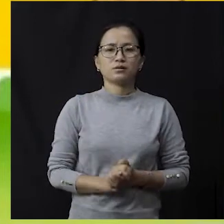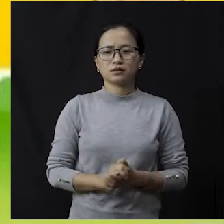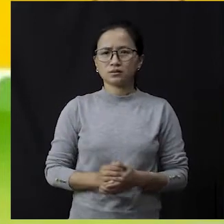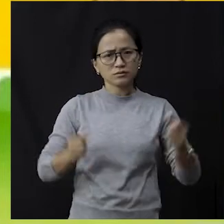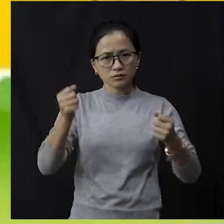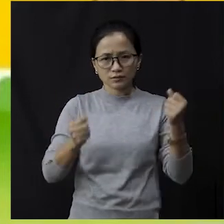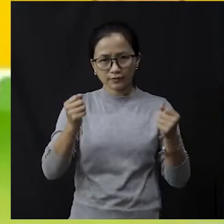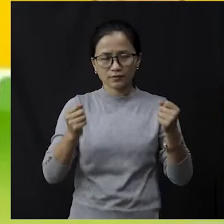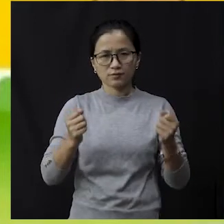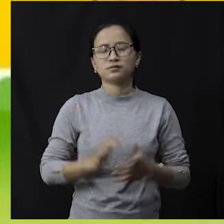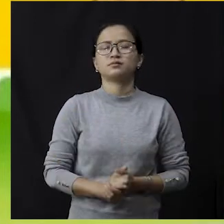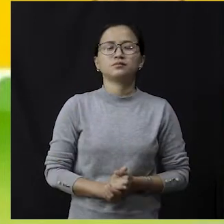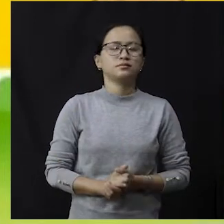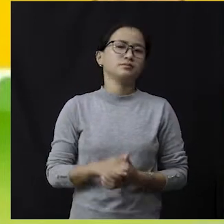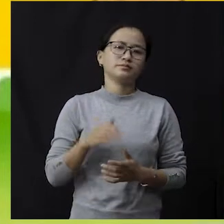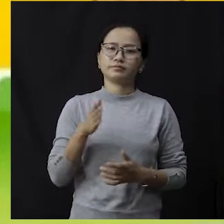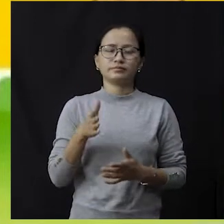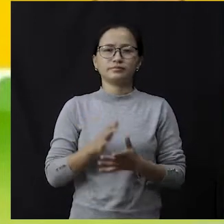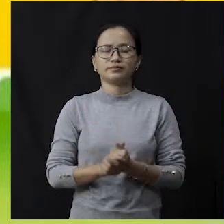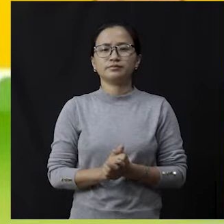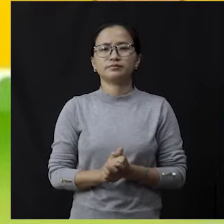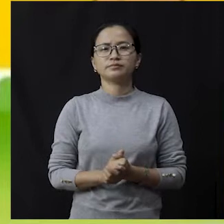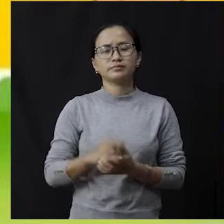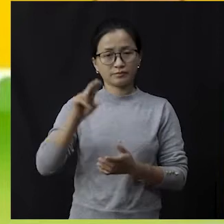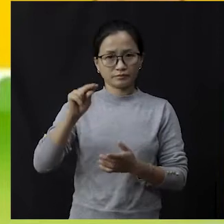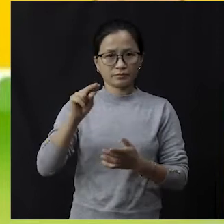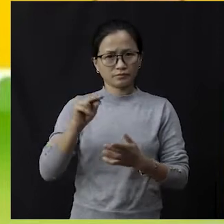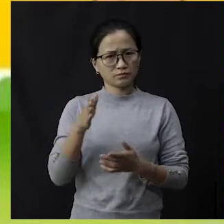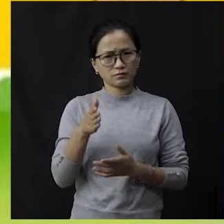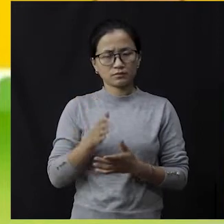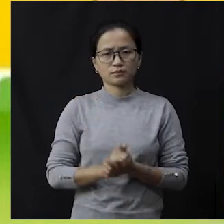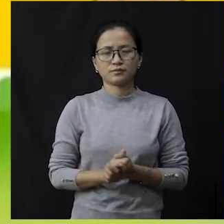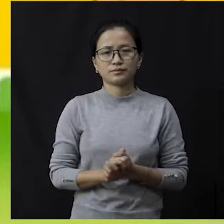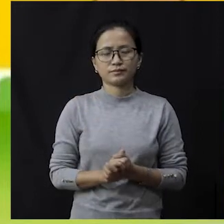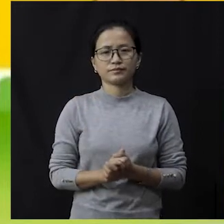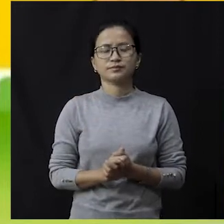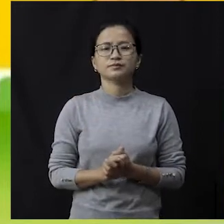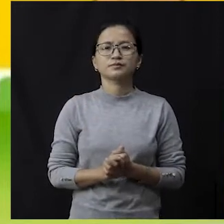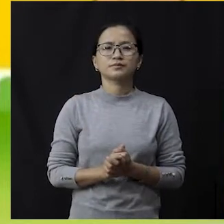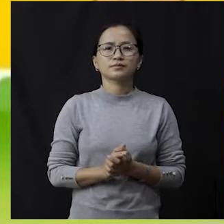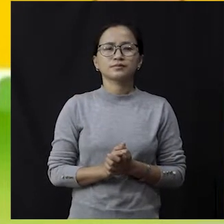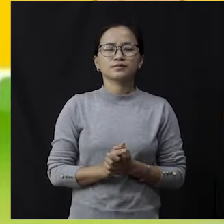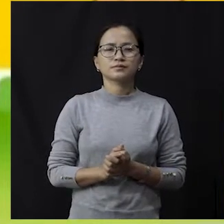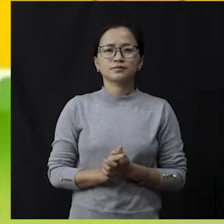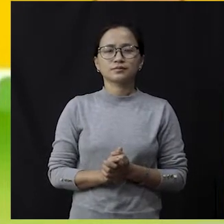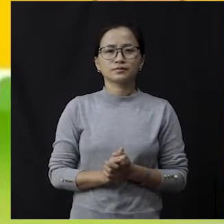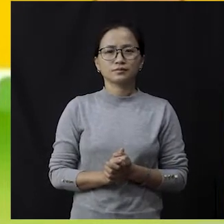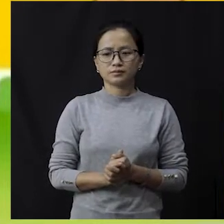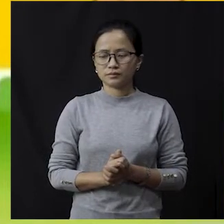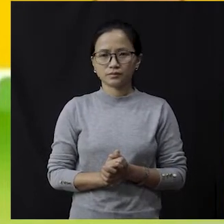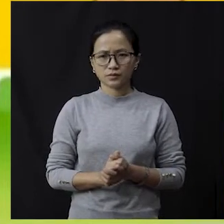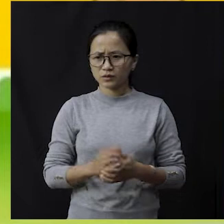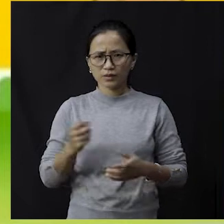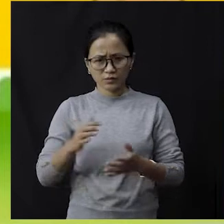you drive a car? Yes or no? Can you drive a car or not? No. Or can